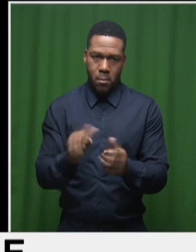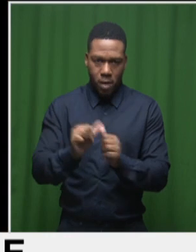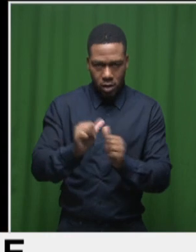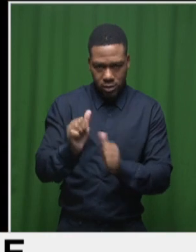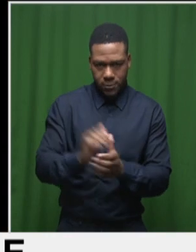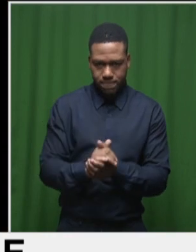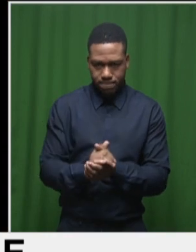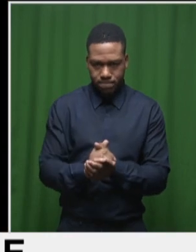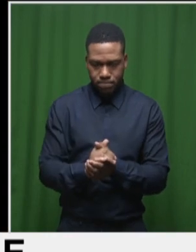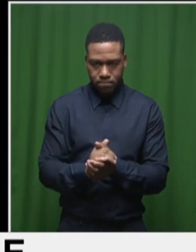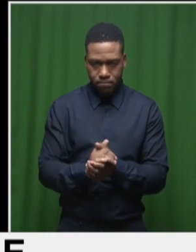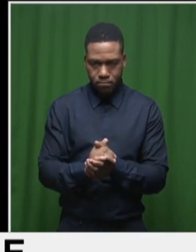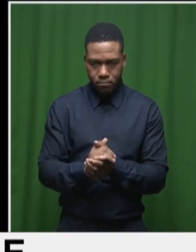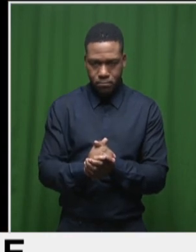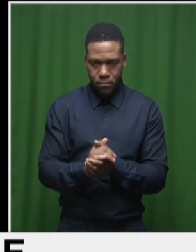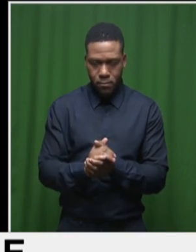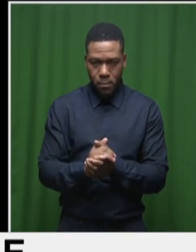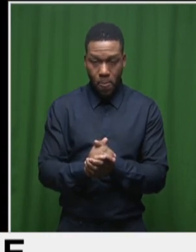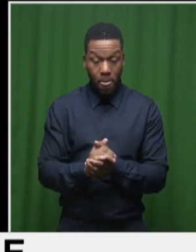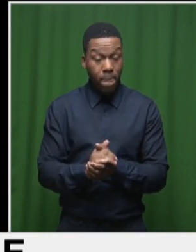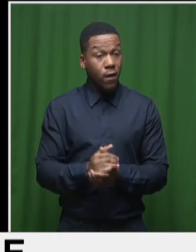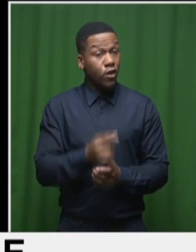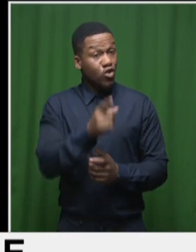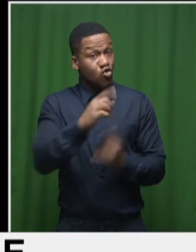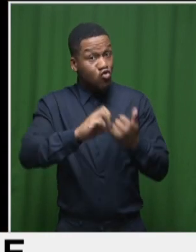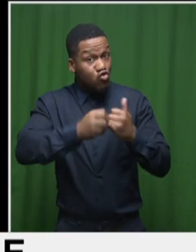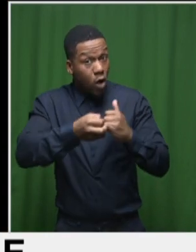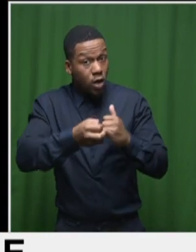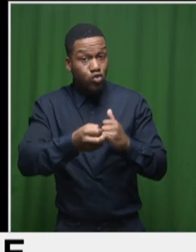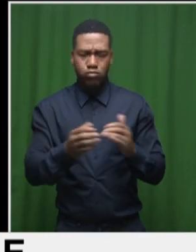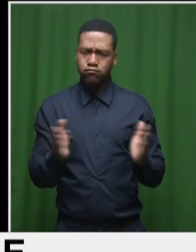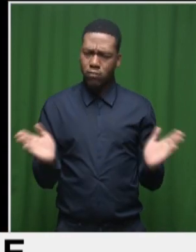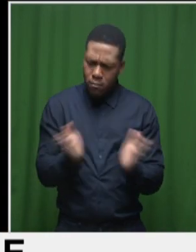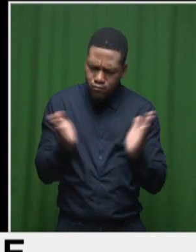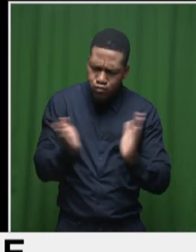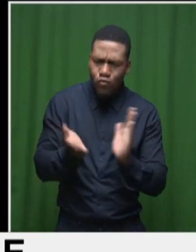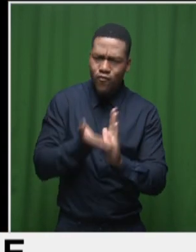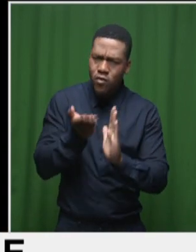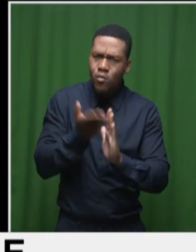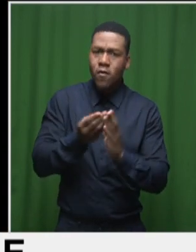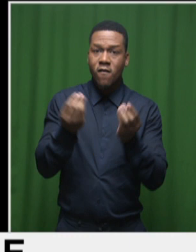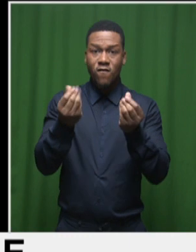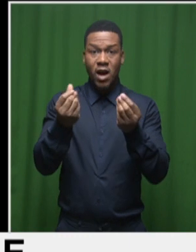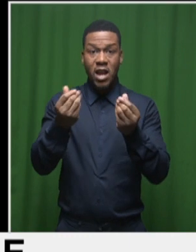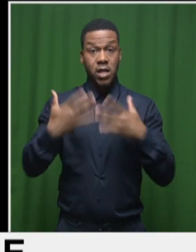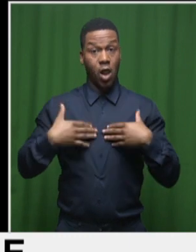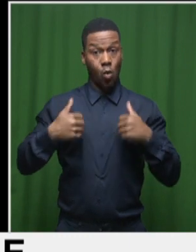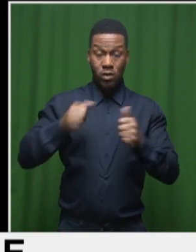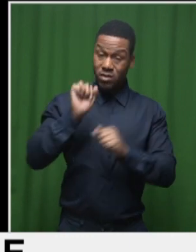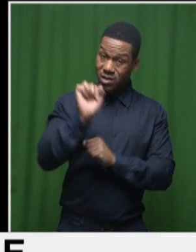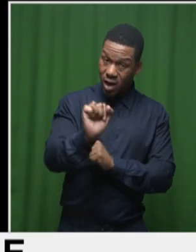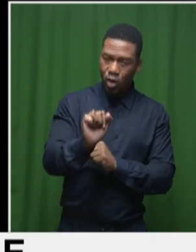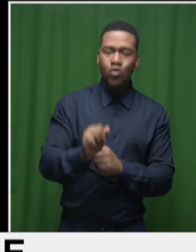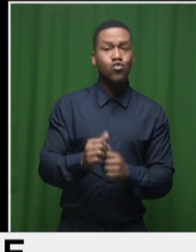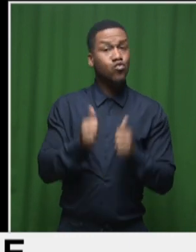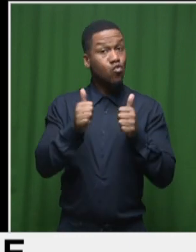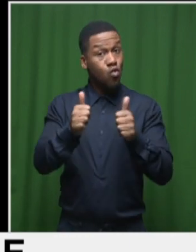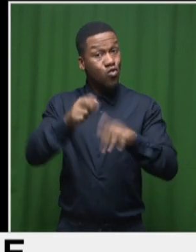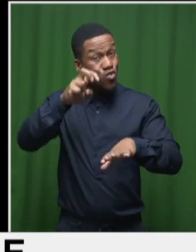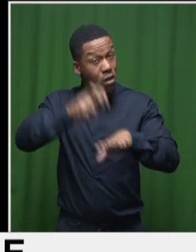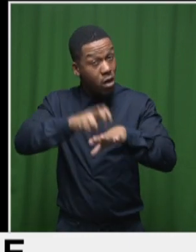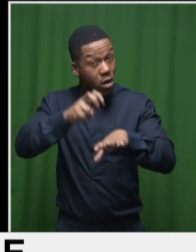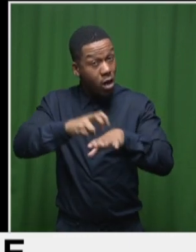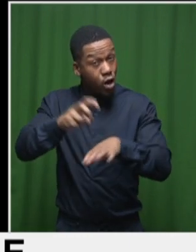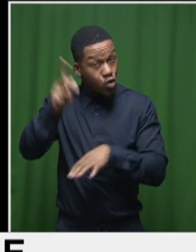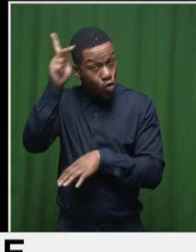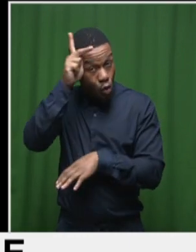borrower. For you to improve your financial wellness, it is good to have knowledge. So we give you the knowledge, like those examples I give, how